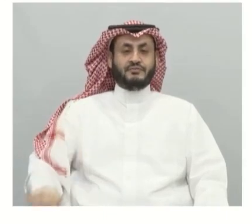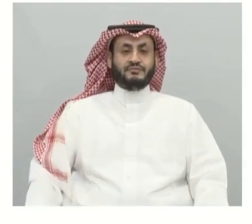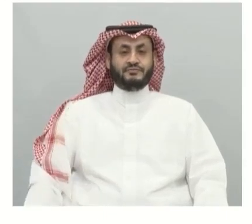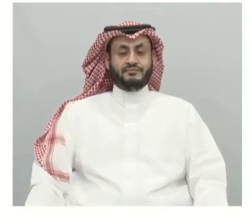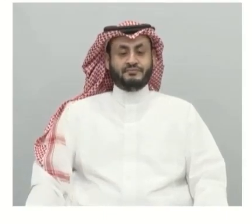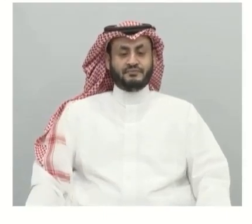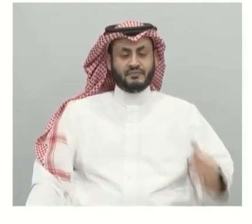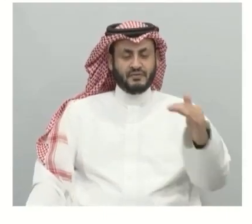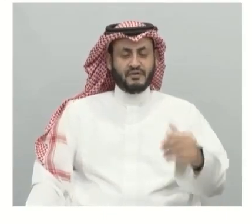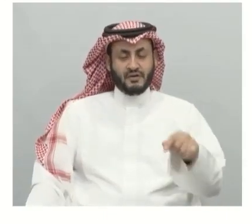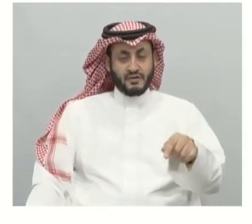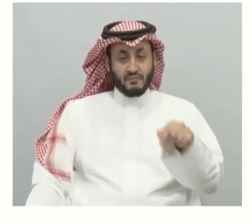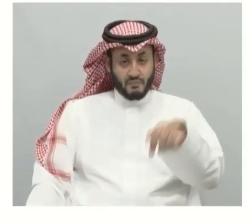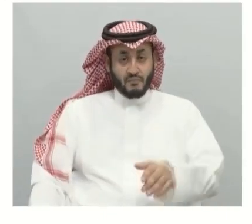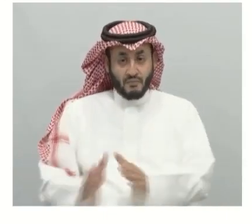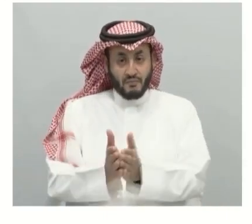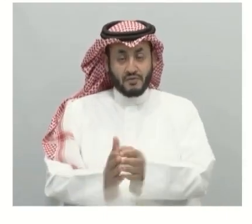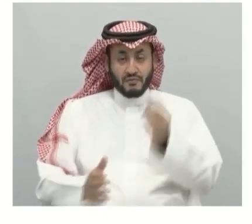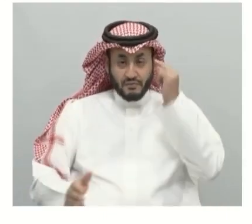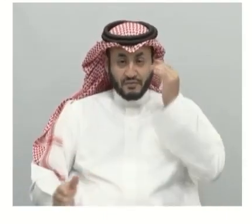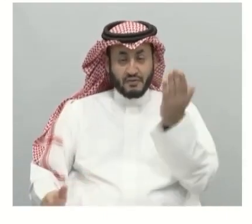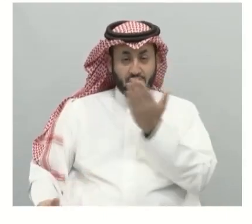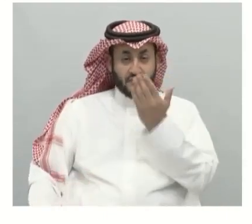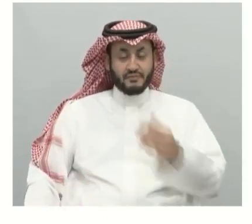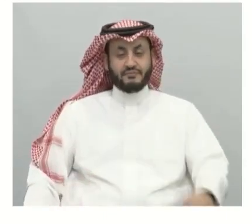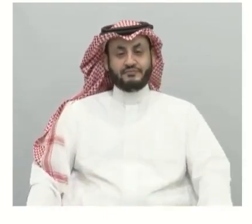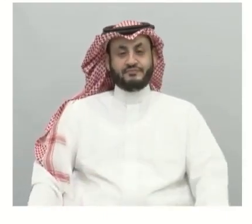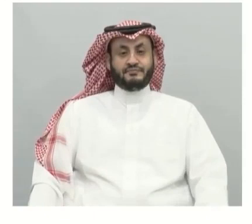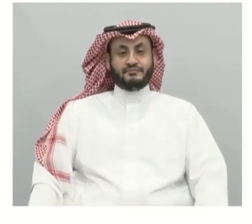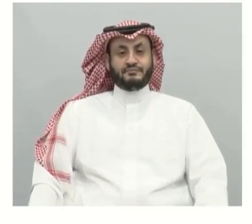Caracas is the capital of this country. Which country?